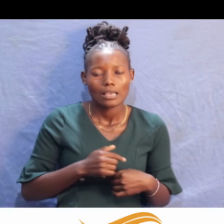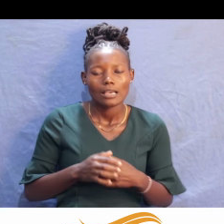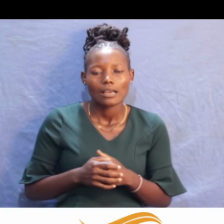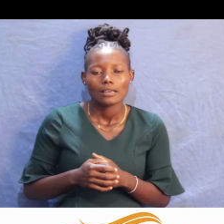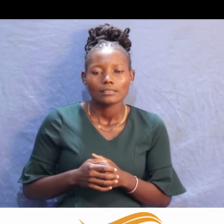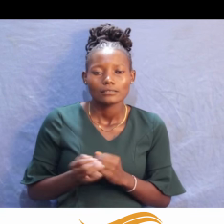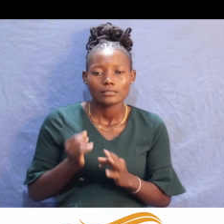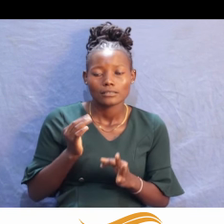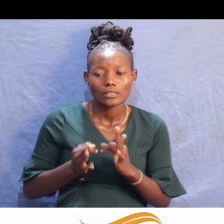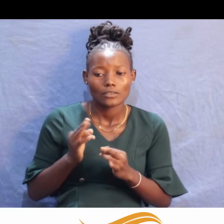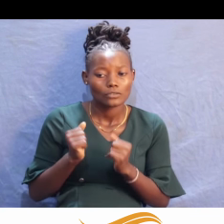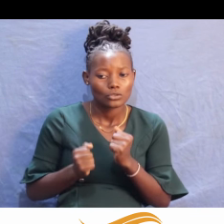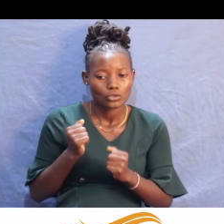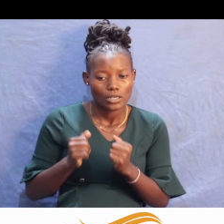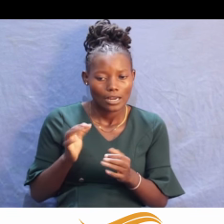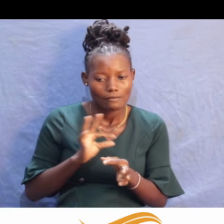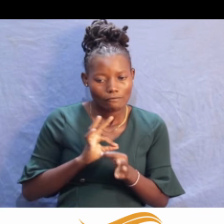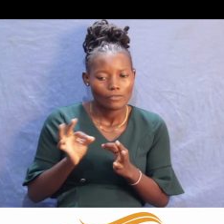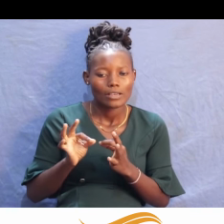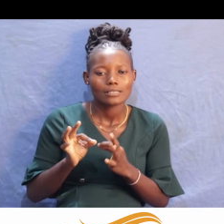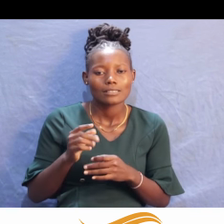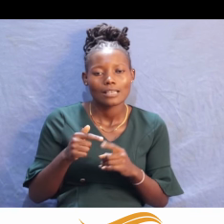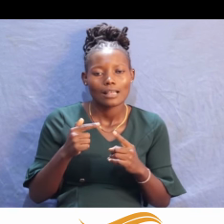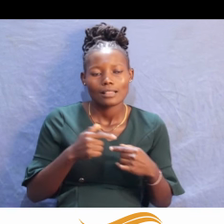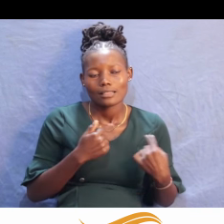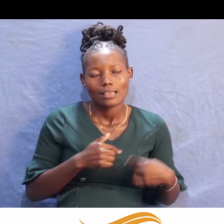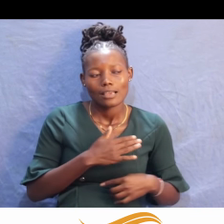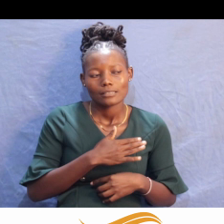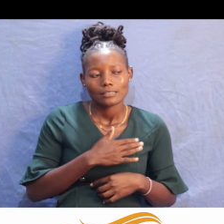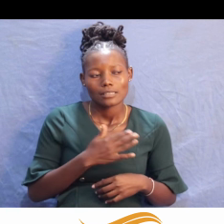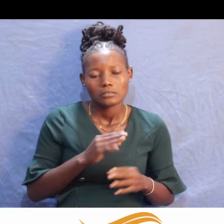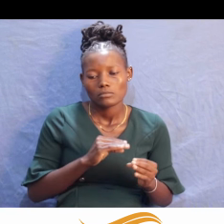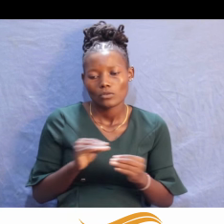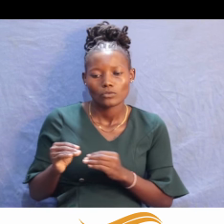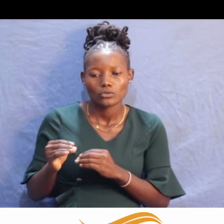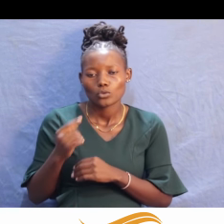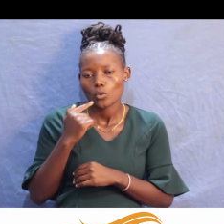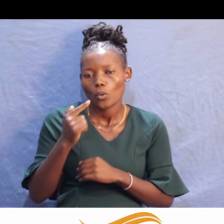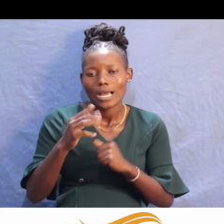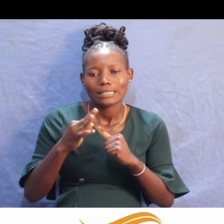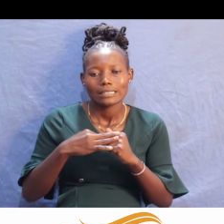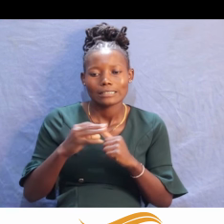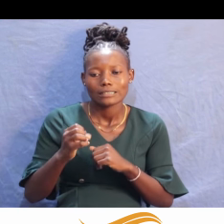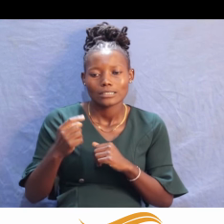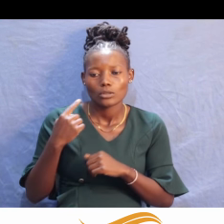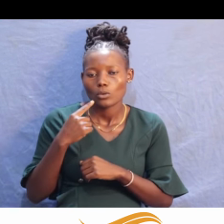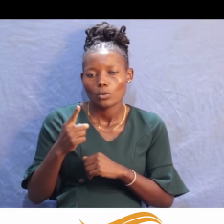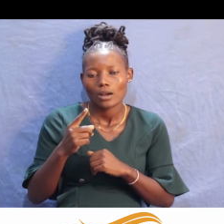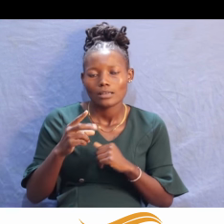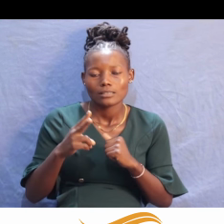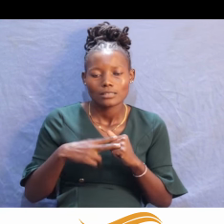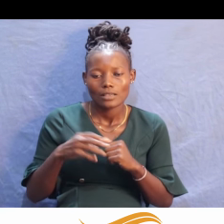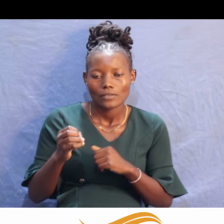faster, all he can do is his heart rate can go up to 180, 160, 170, 180 to keep up the need for